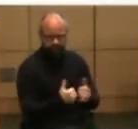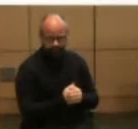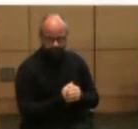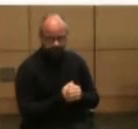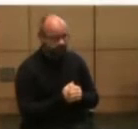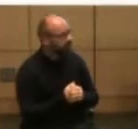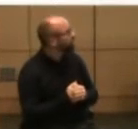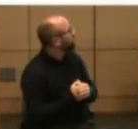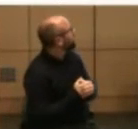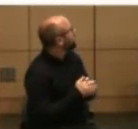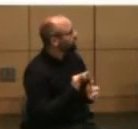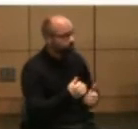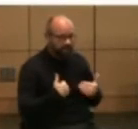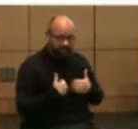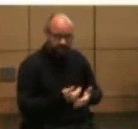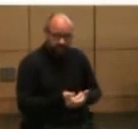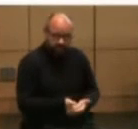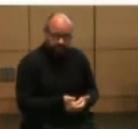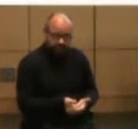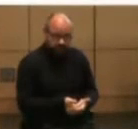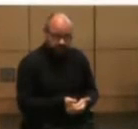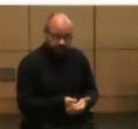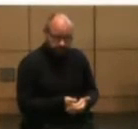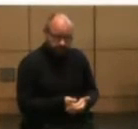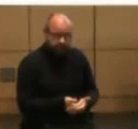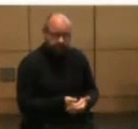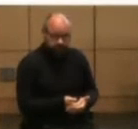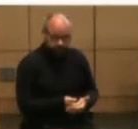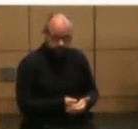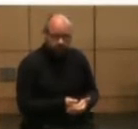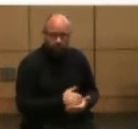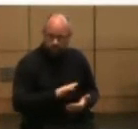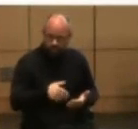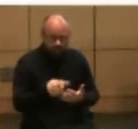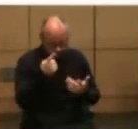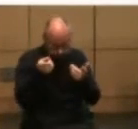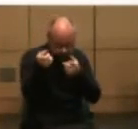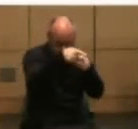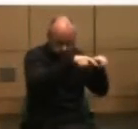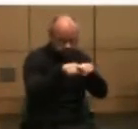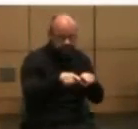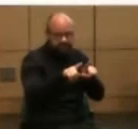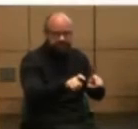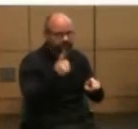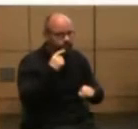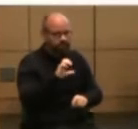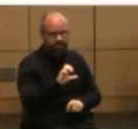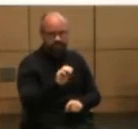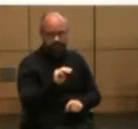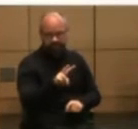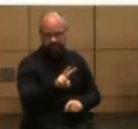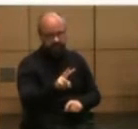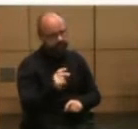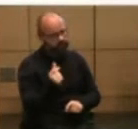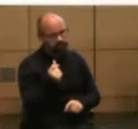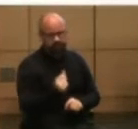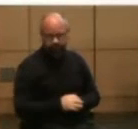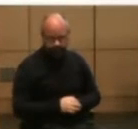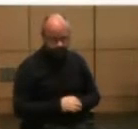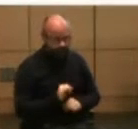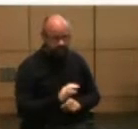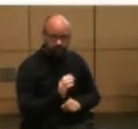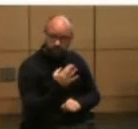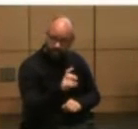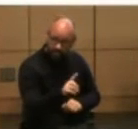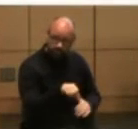neonate or an infant, we are all thinking about testing for CMV. Again, a child who